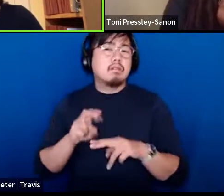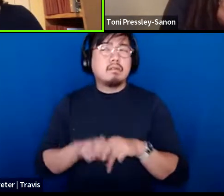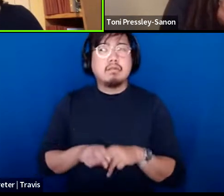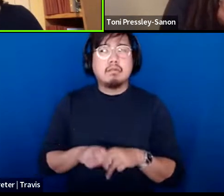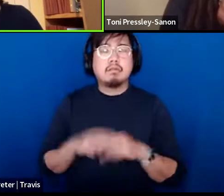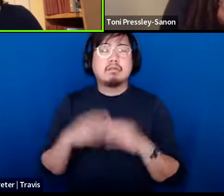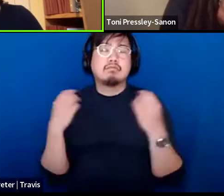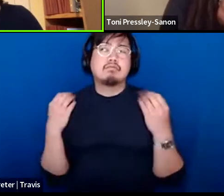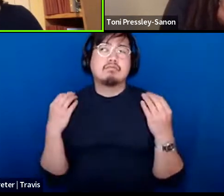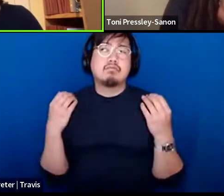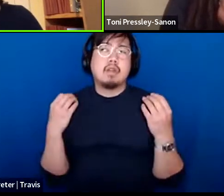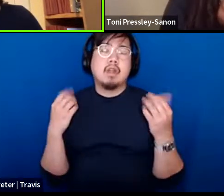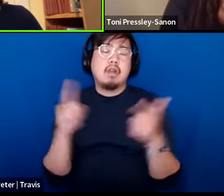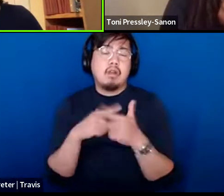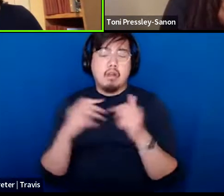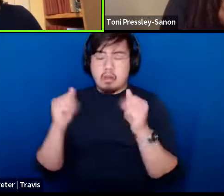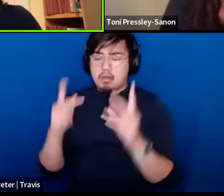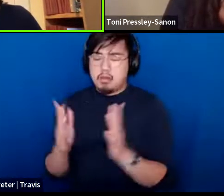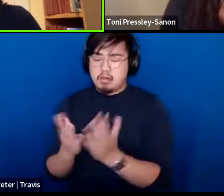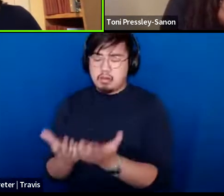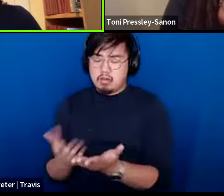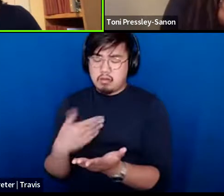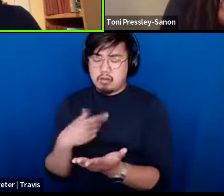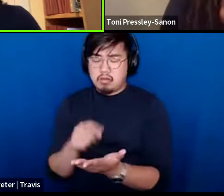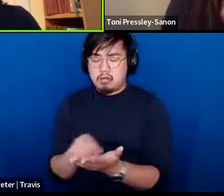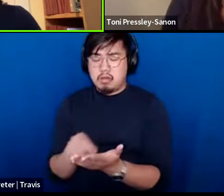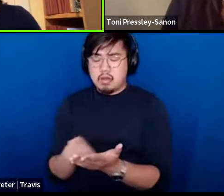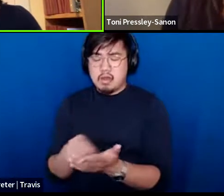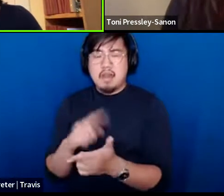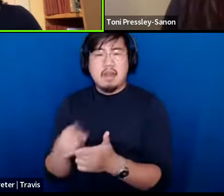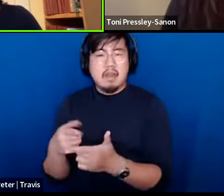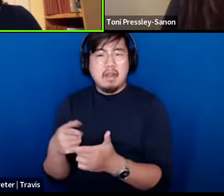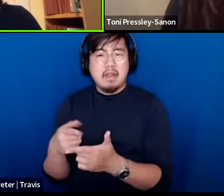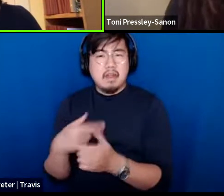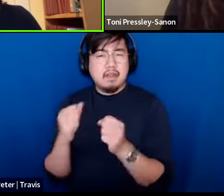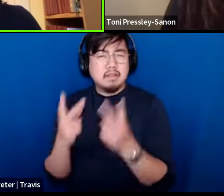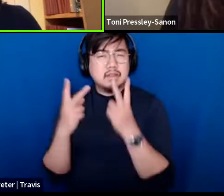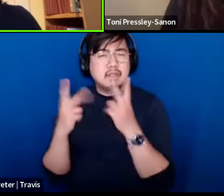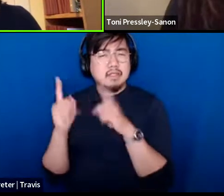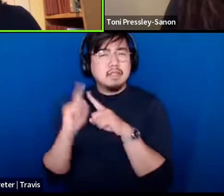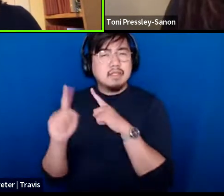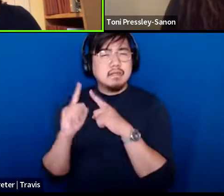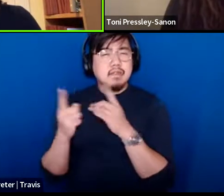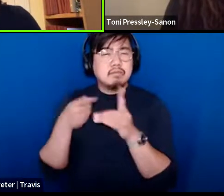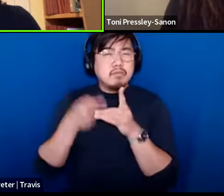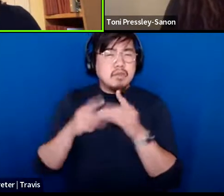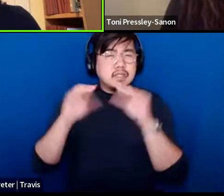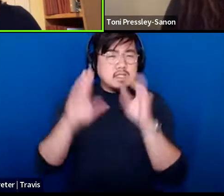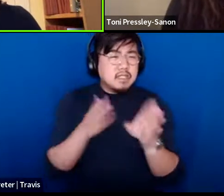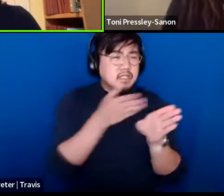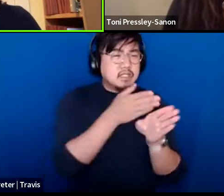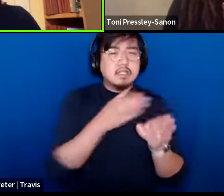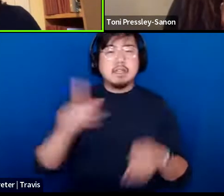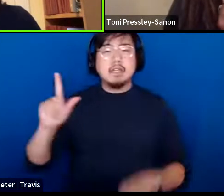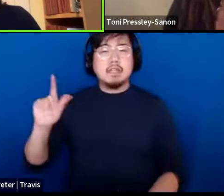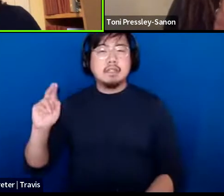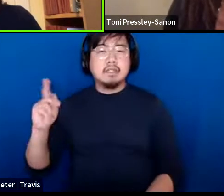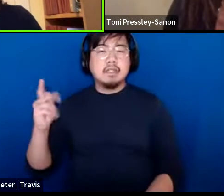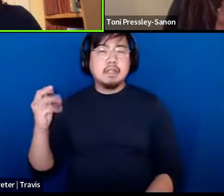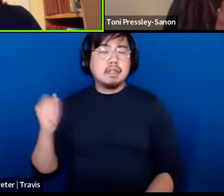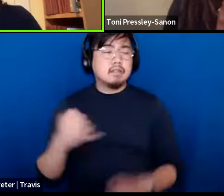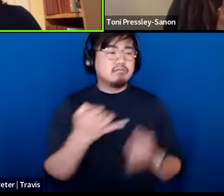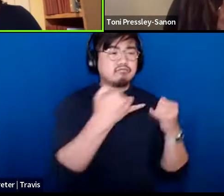back, I could hear the depth of the teachings across lineages and see a kind of congruence, hear a kind of